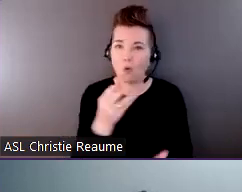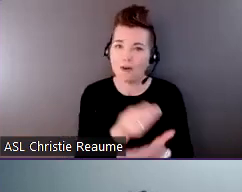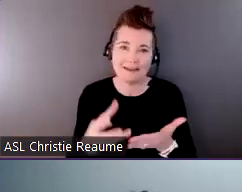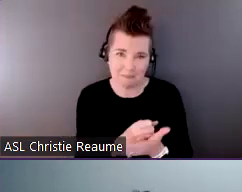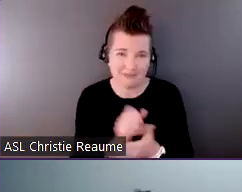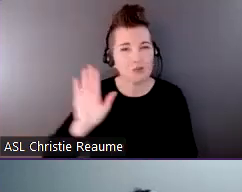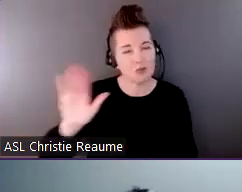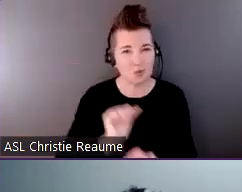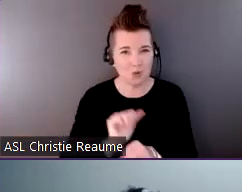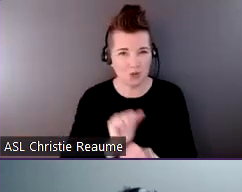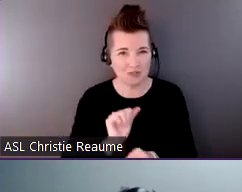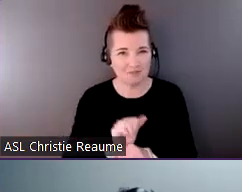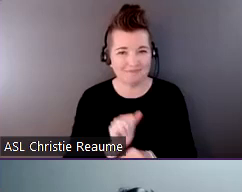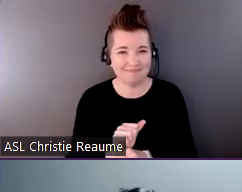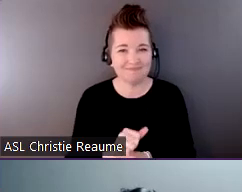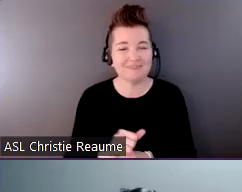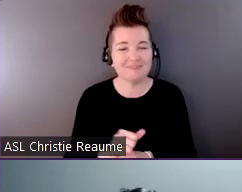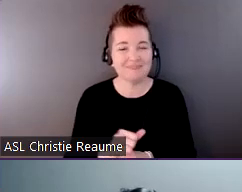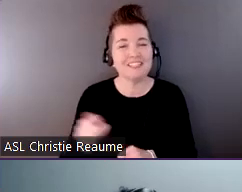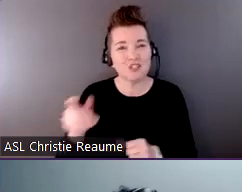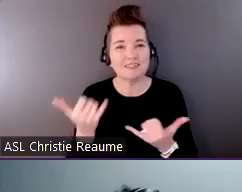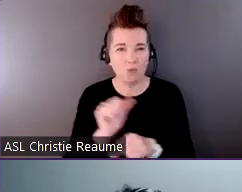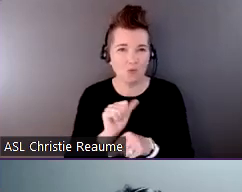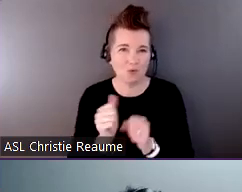she's dealing with working with older adults